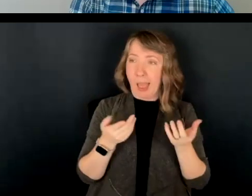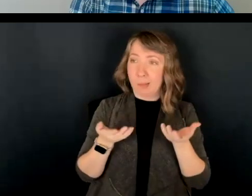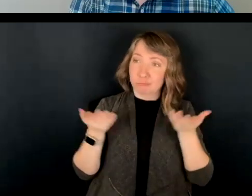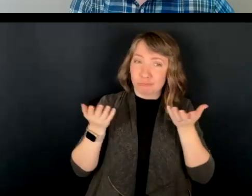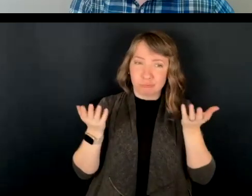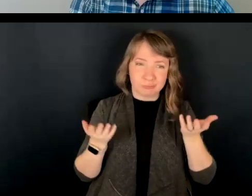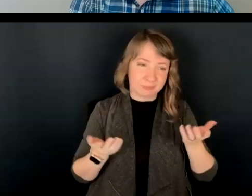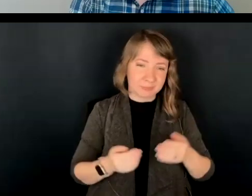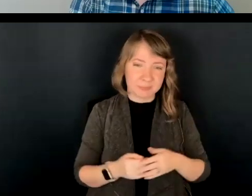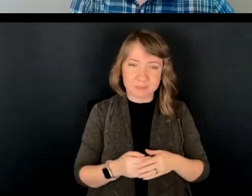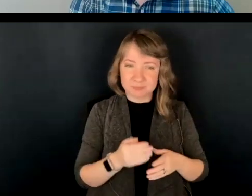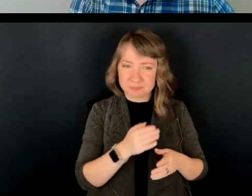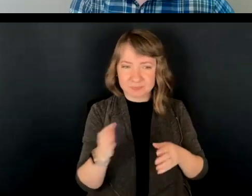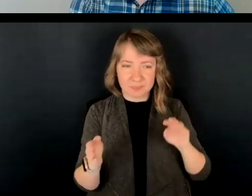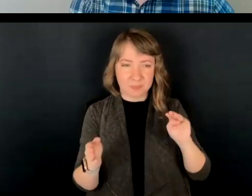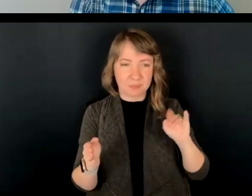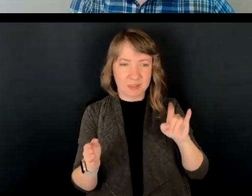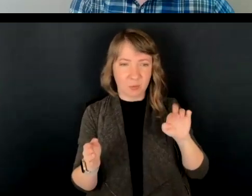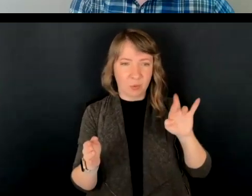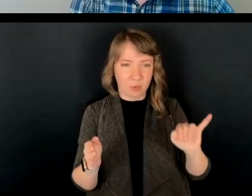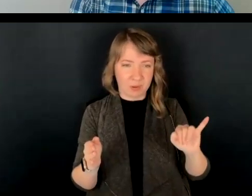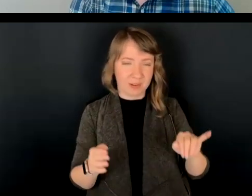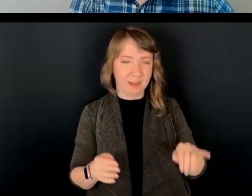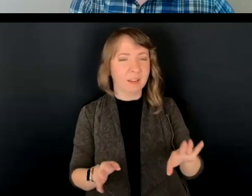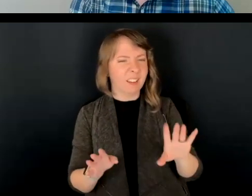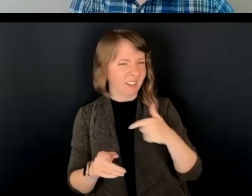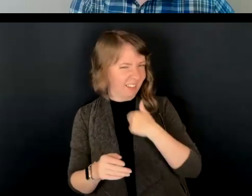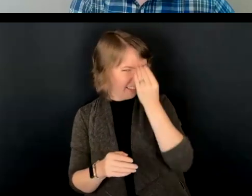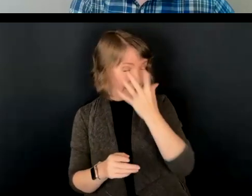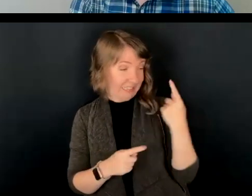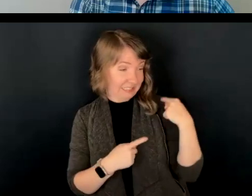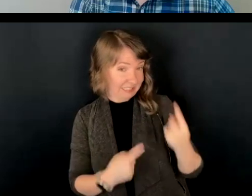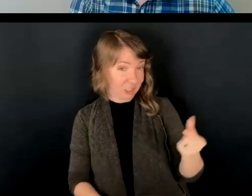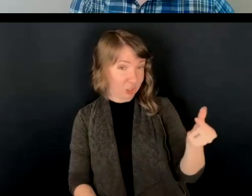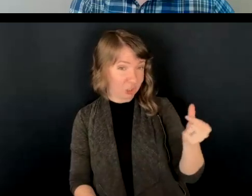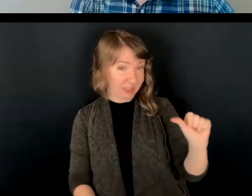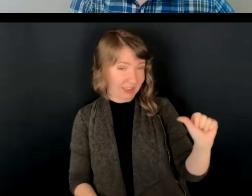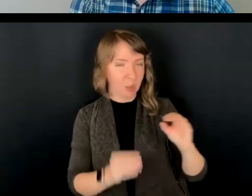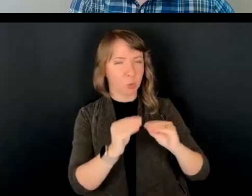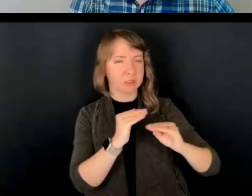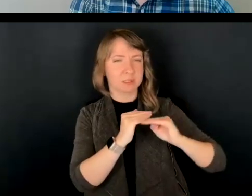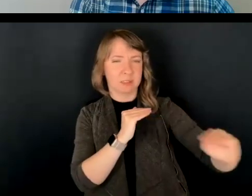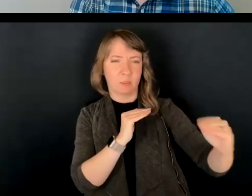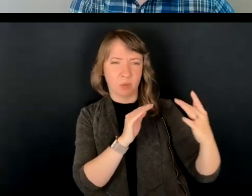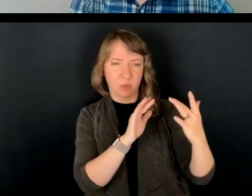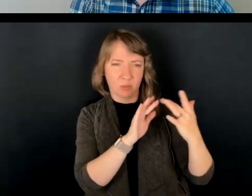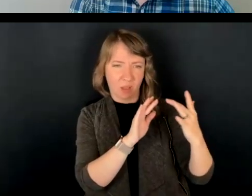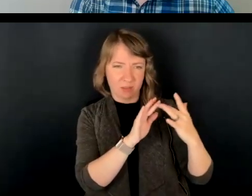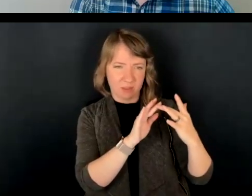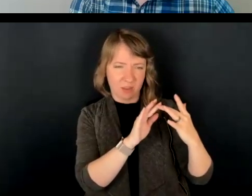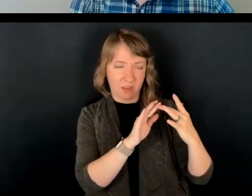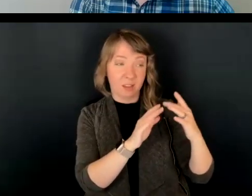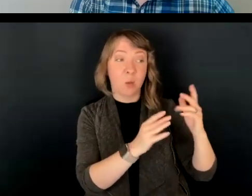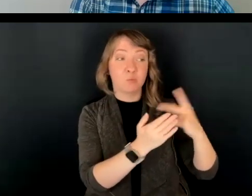also say historically, G&A has been the more stable contact because program people do move